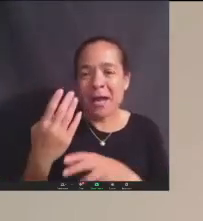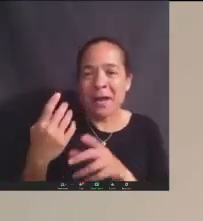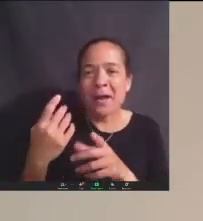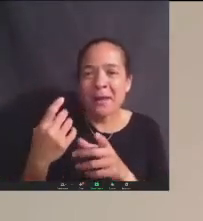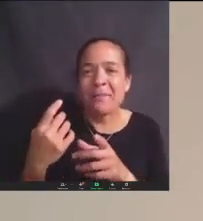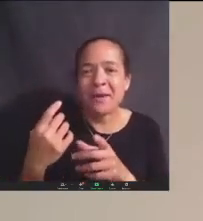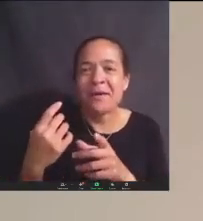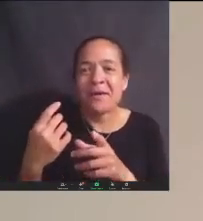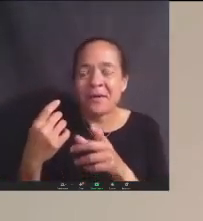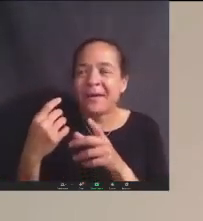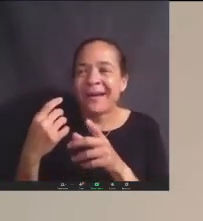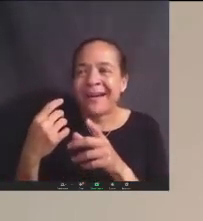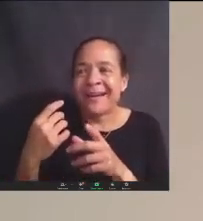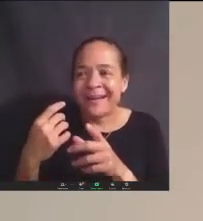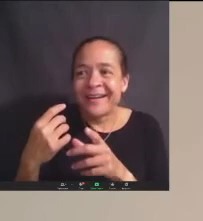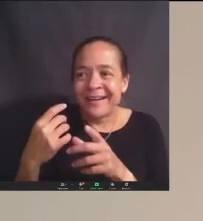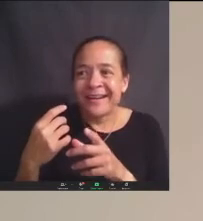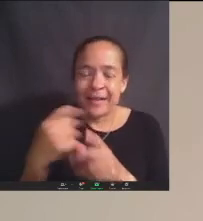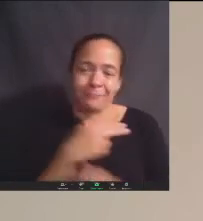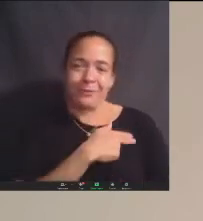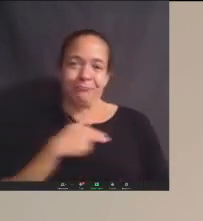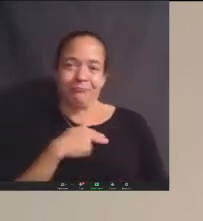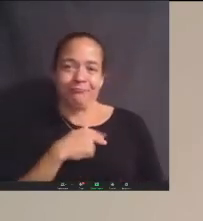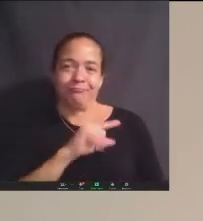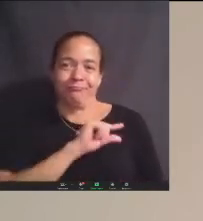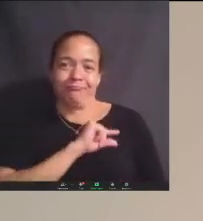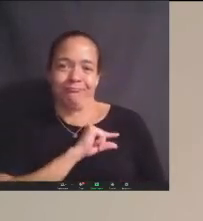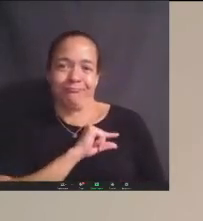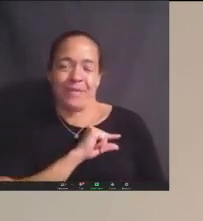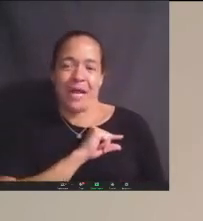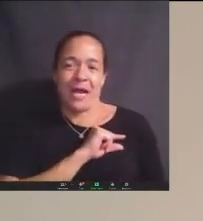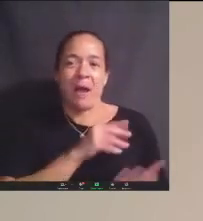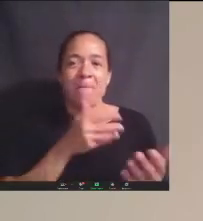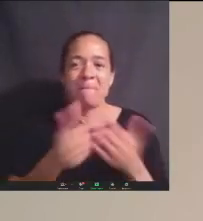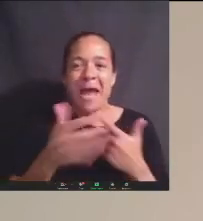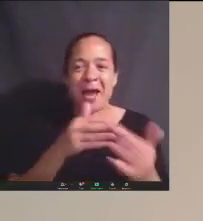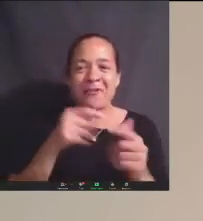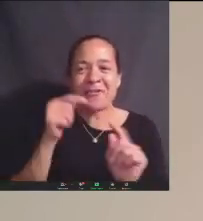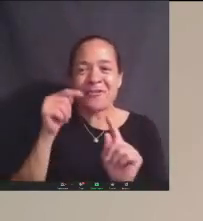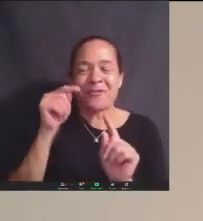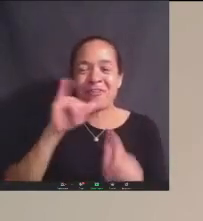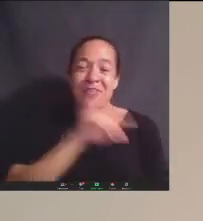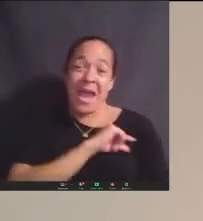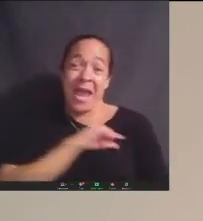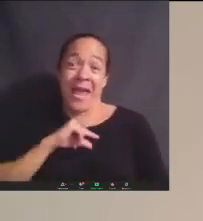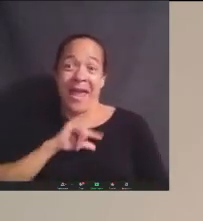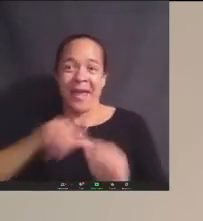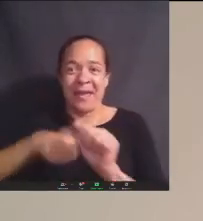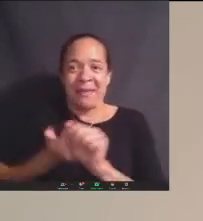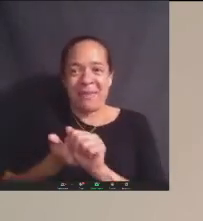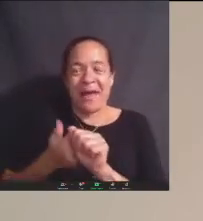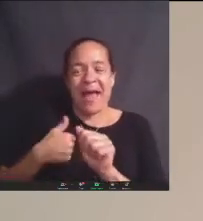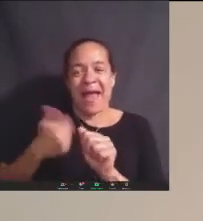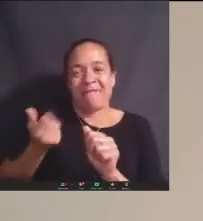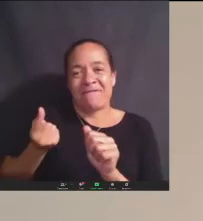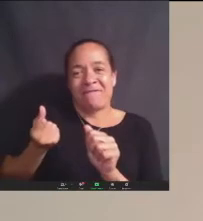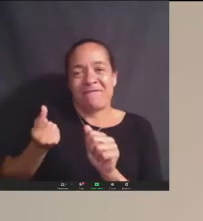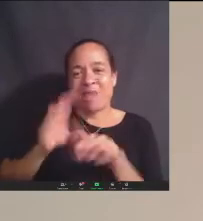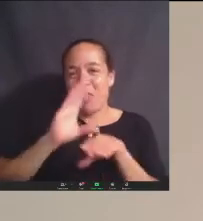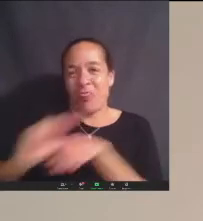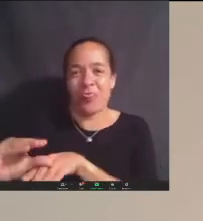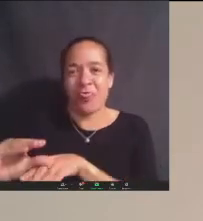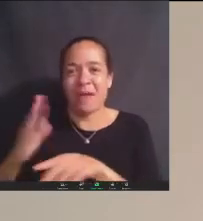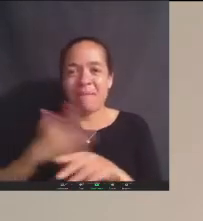issues that are racially charged and steered at your population, but doesn't want to frame it that way.